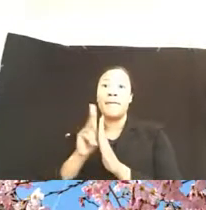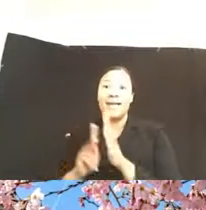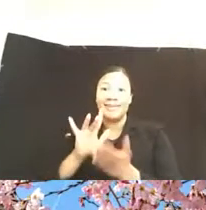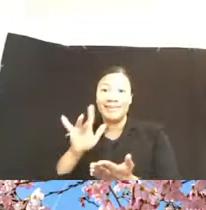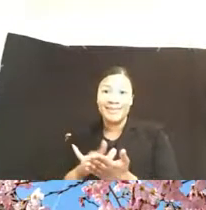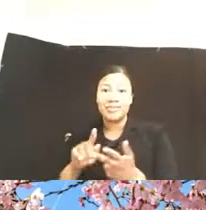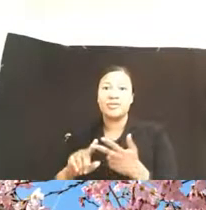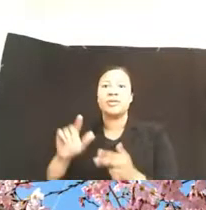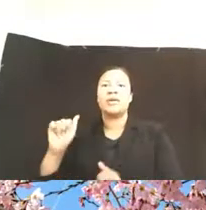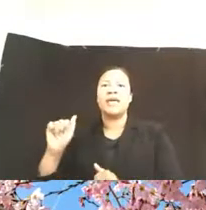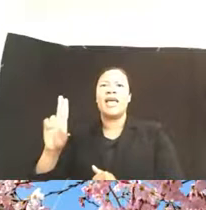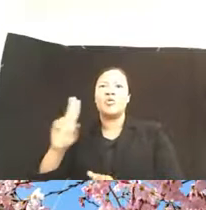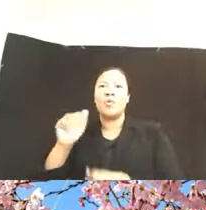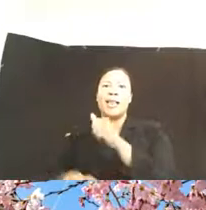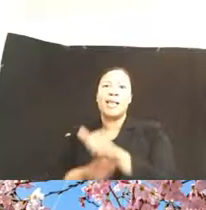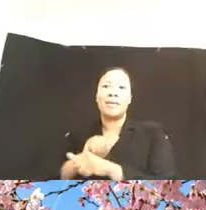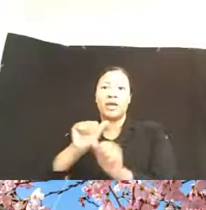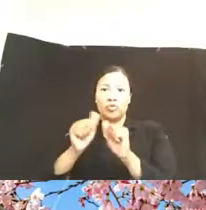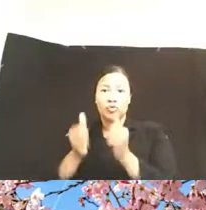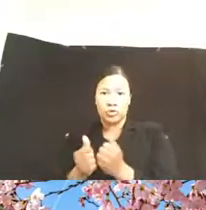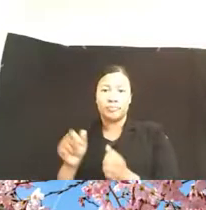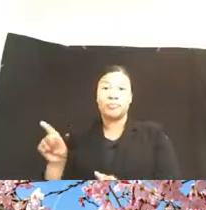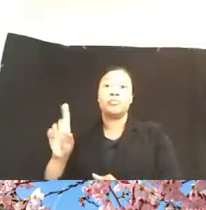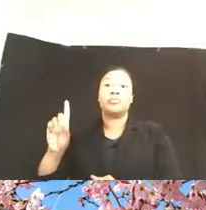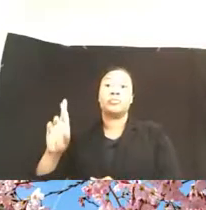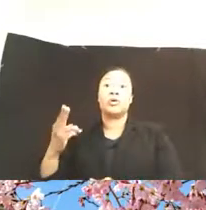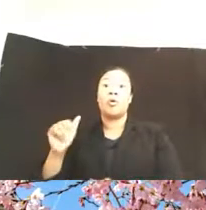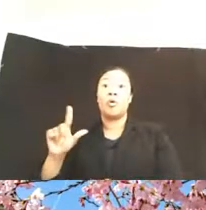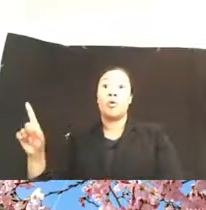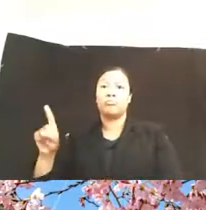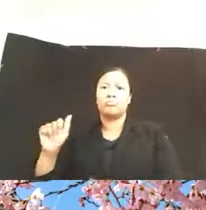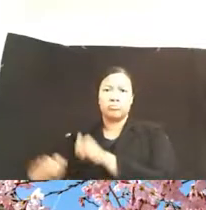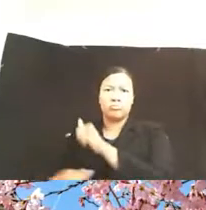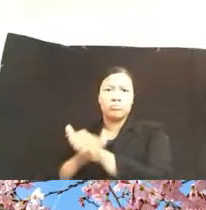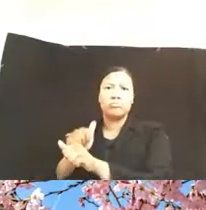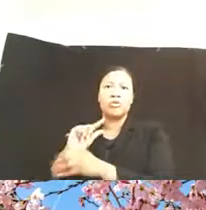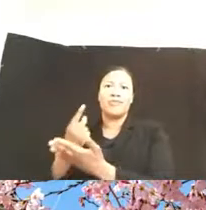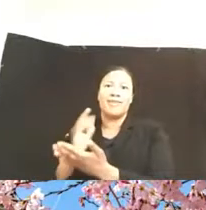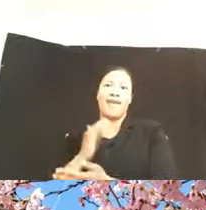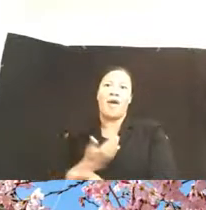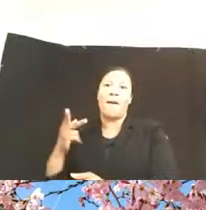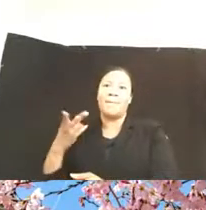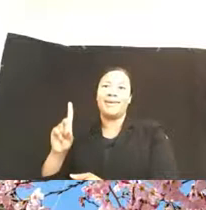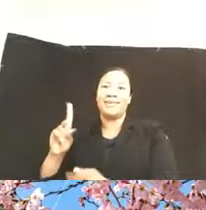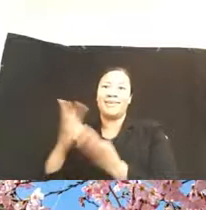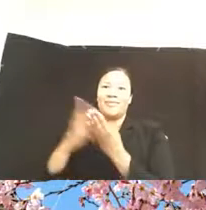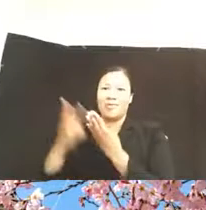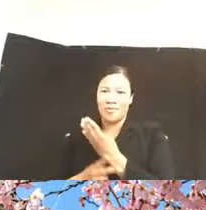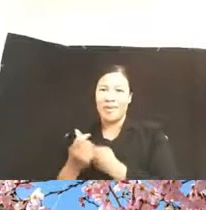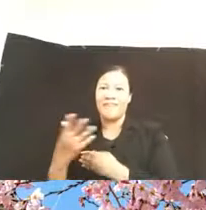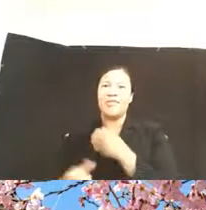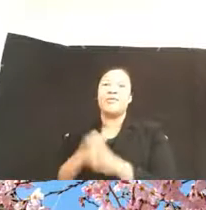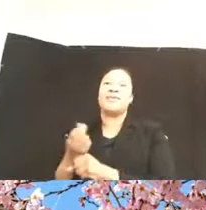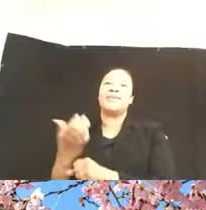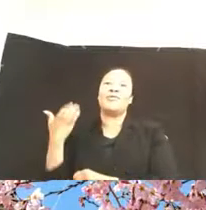Alumni Association. Dr. Hall is an alumna of our PhD program, graduated with distinction